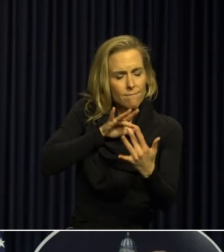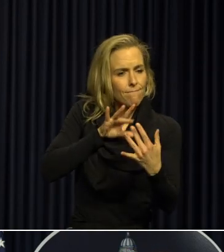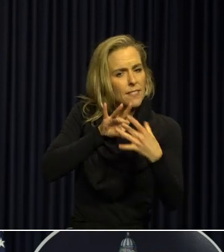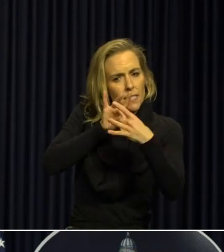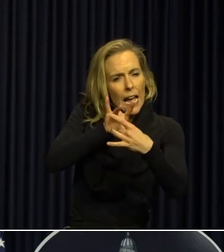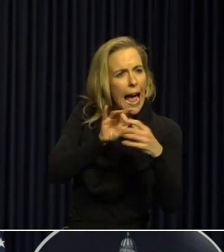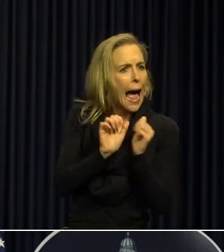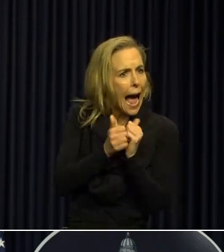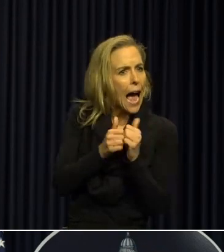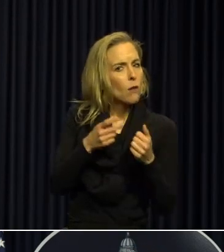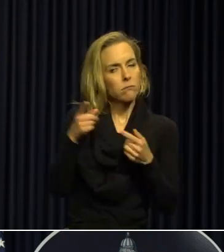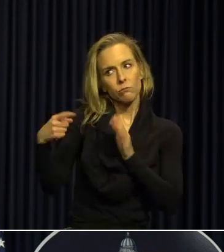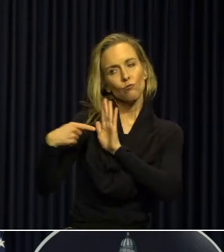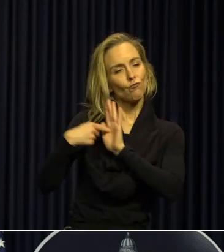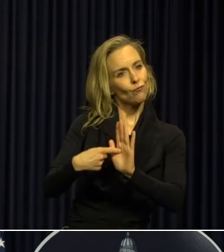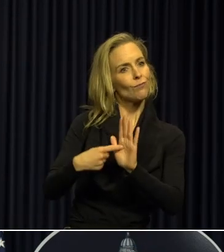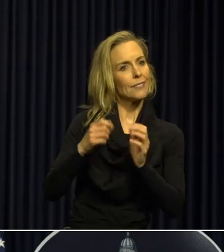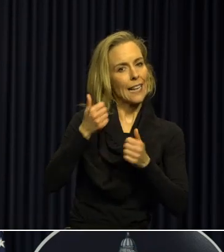communities.